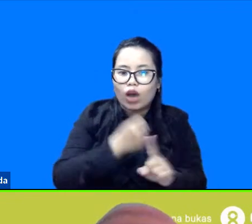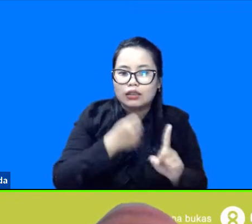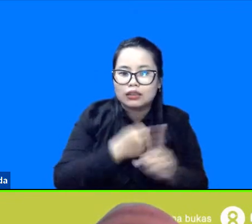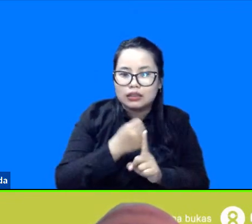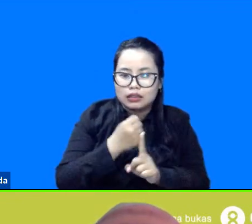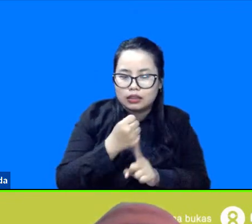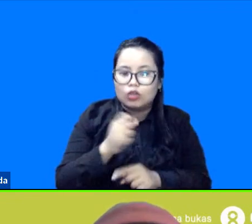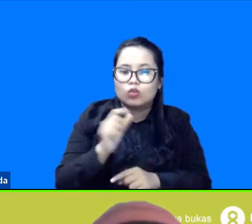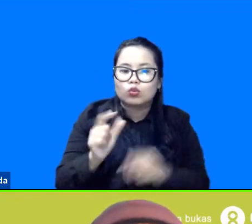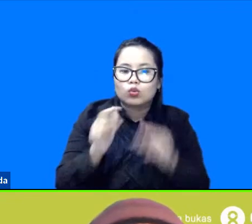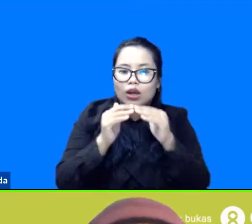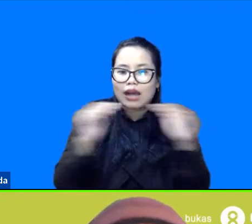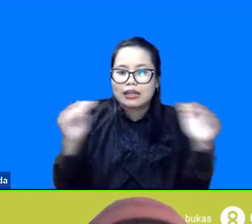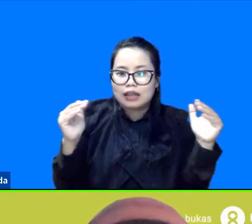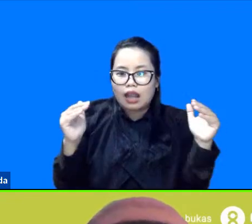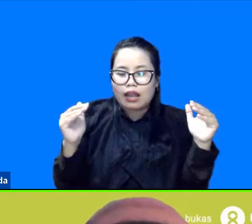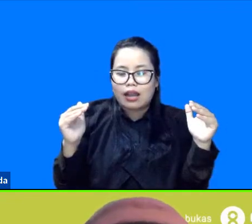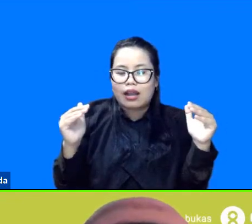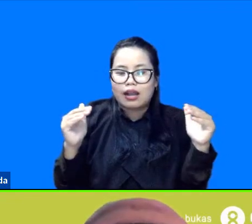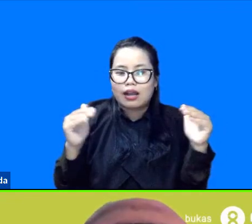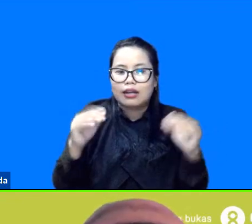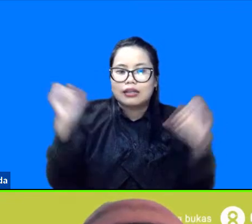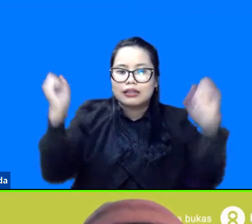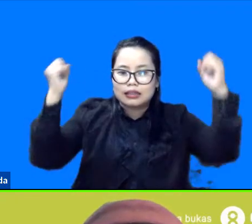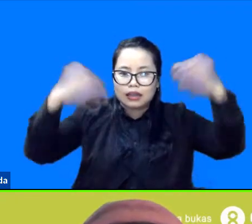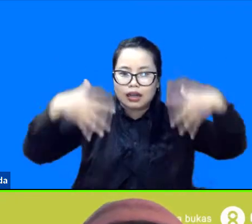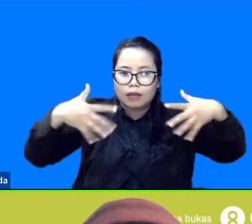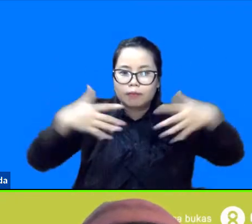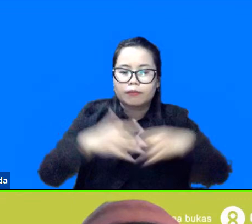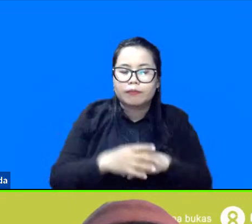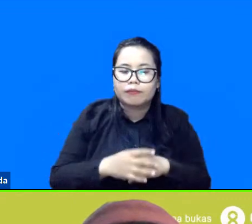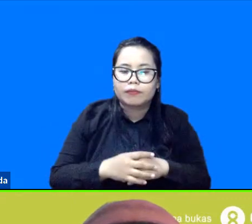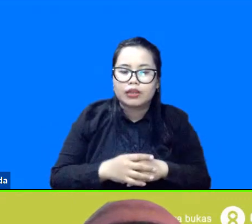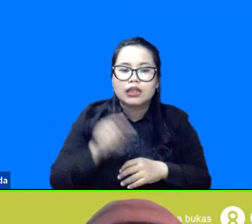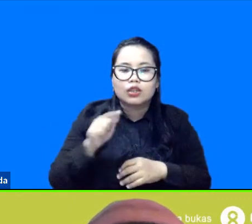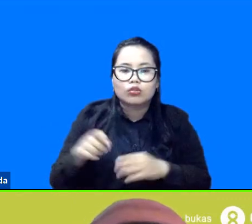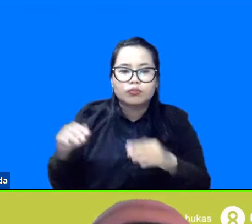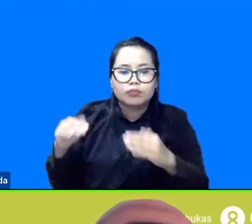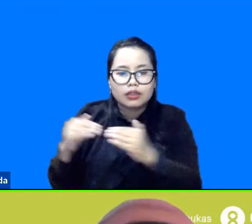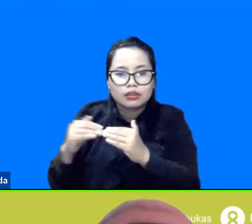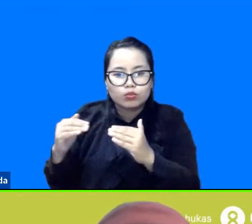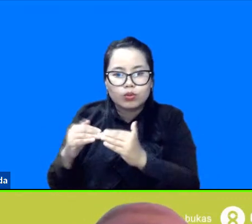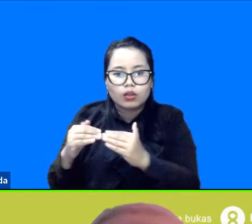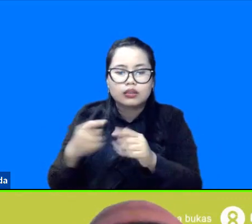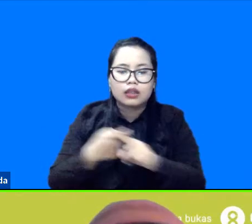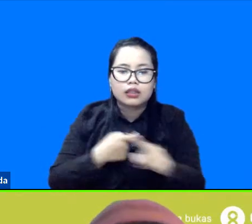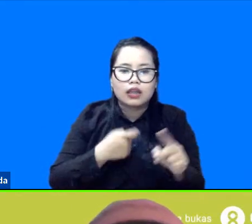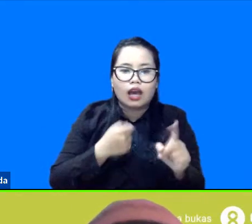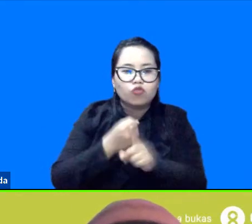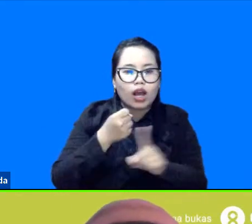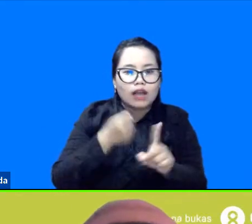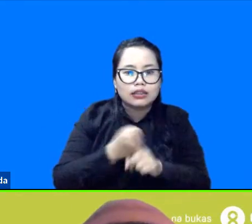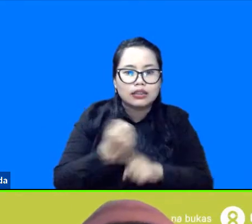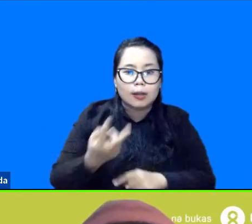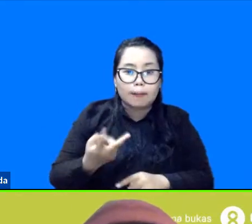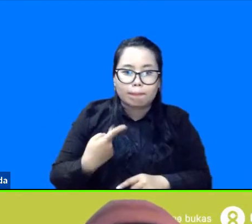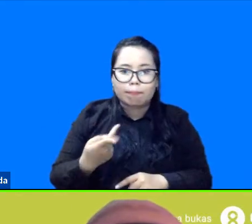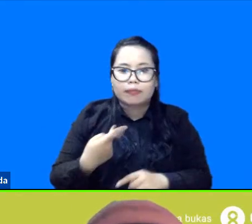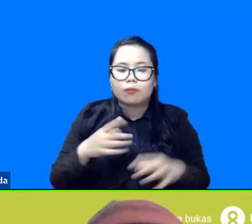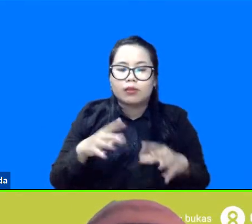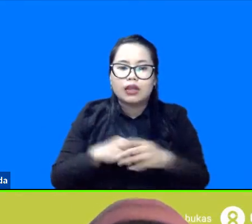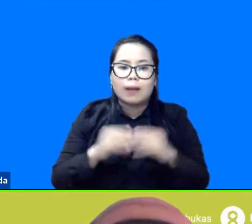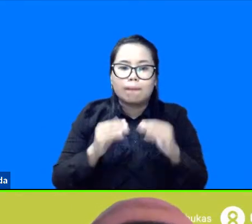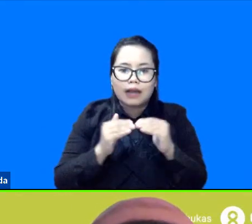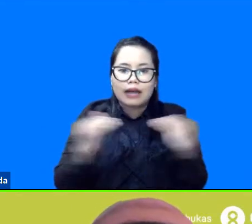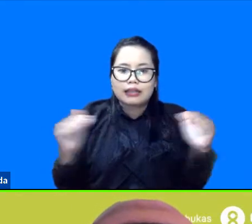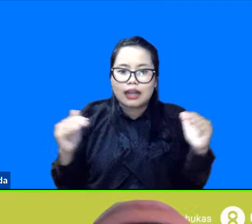also intersecting with our advocacy on energy justice, because as I've mentioned, one of